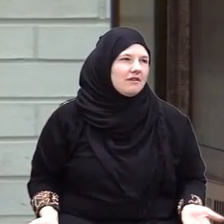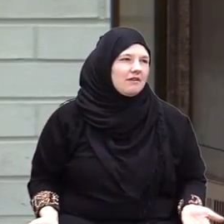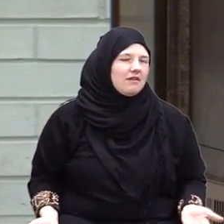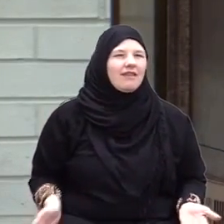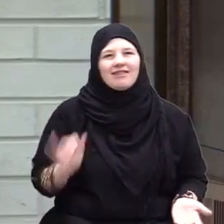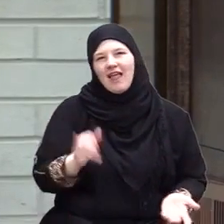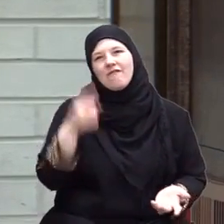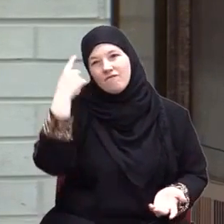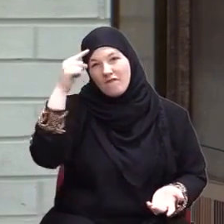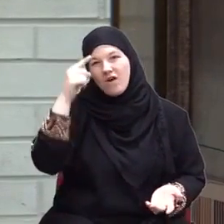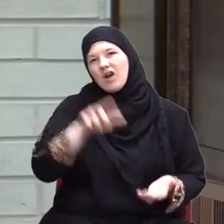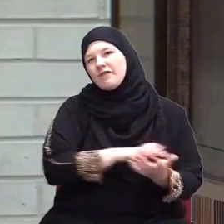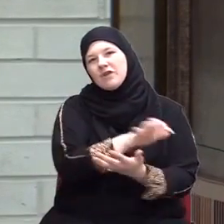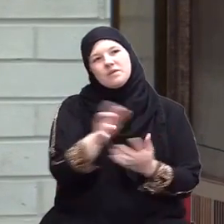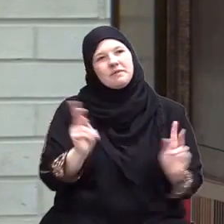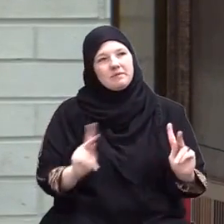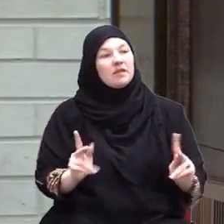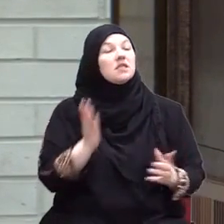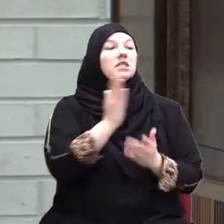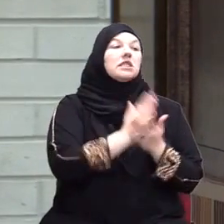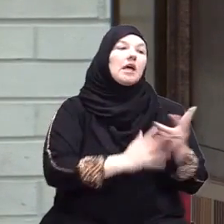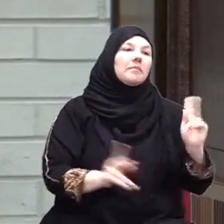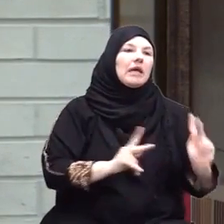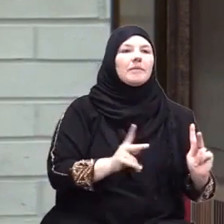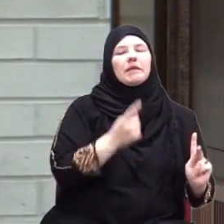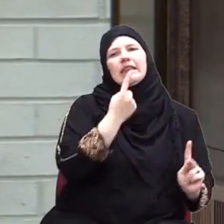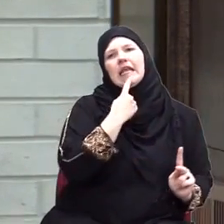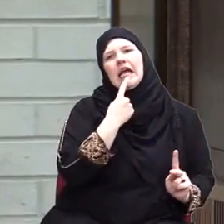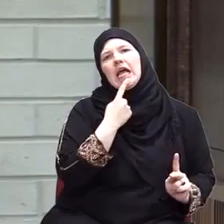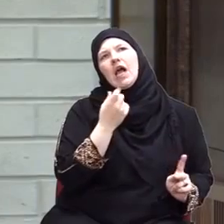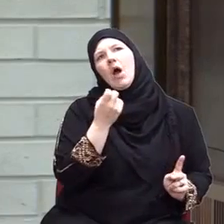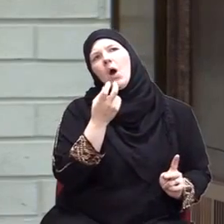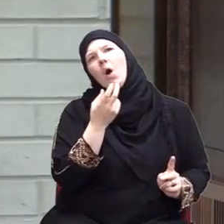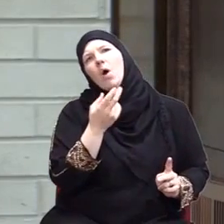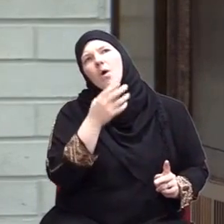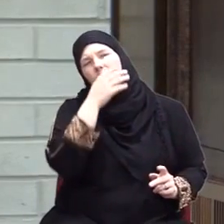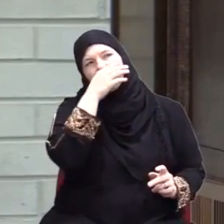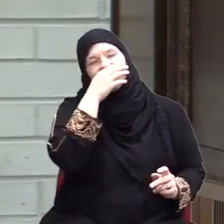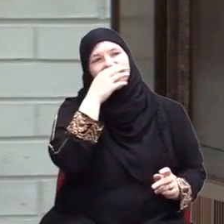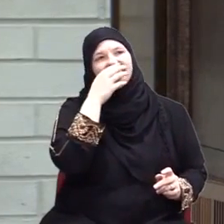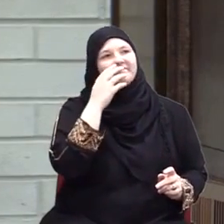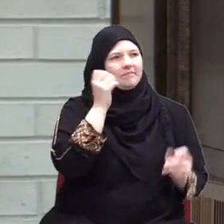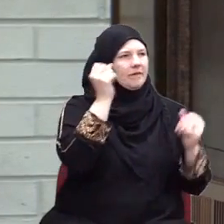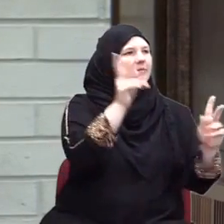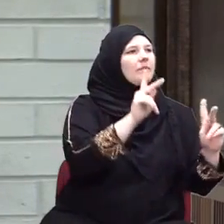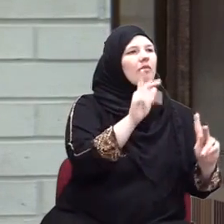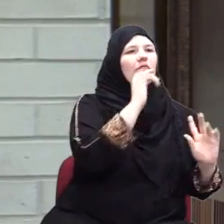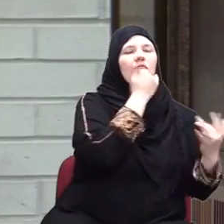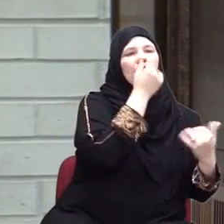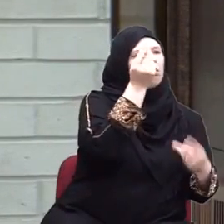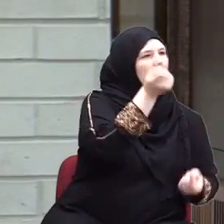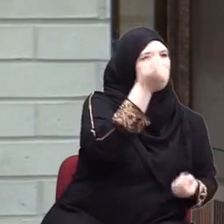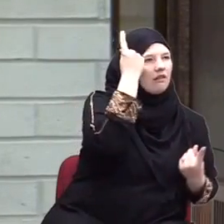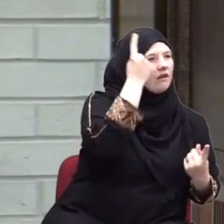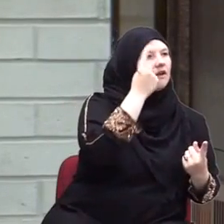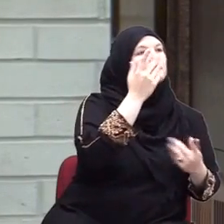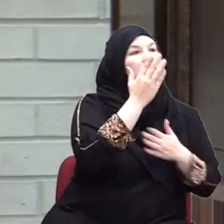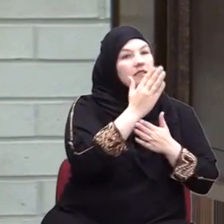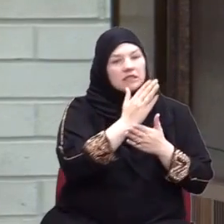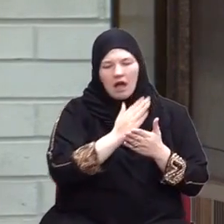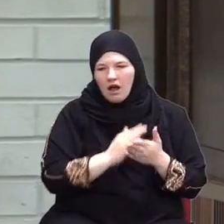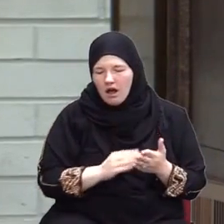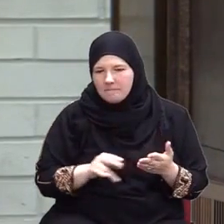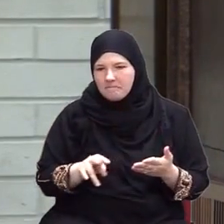create confusion. Some people could be misled, and those are the many, and some may be